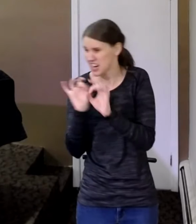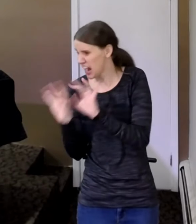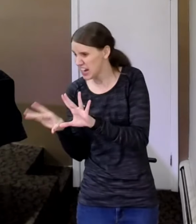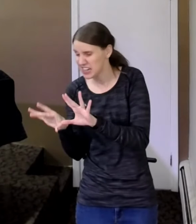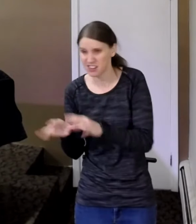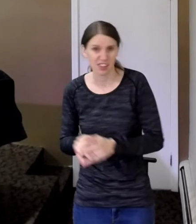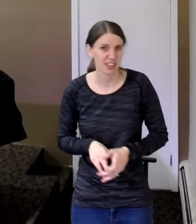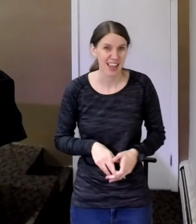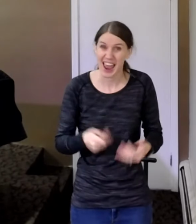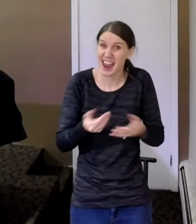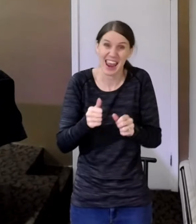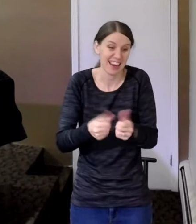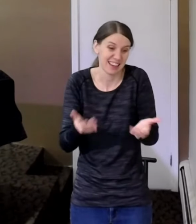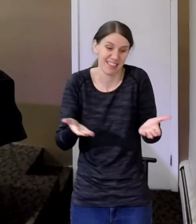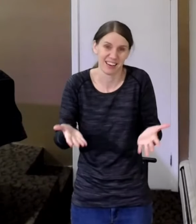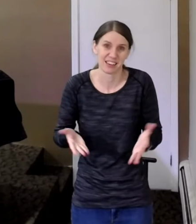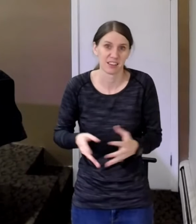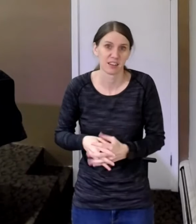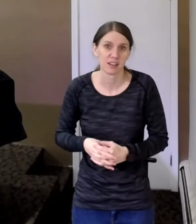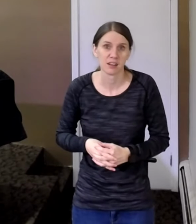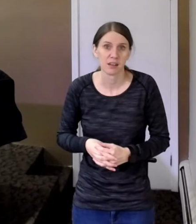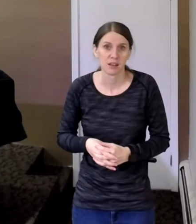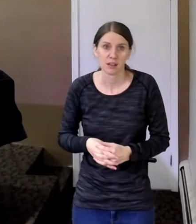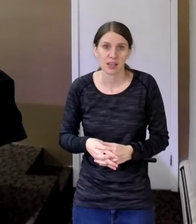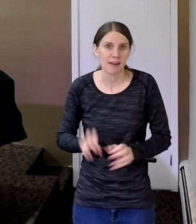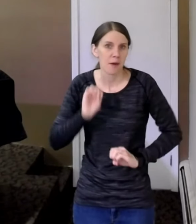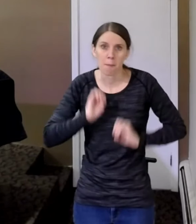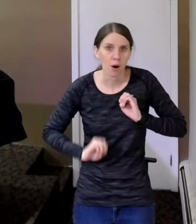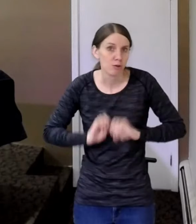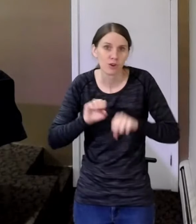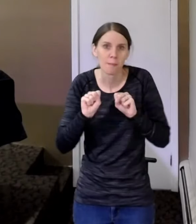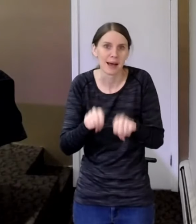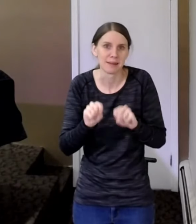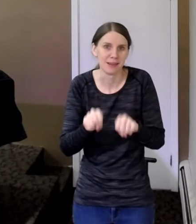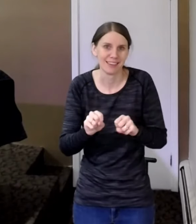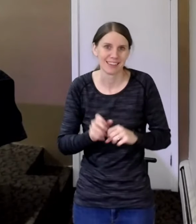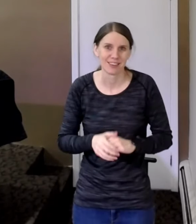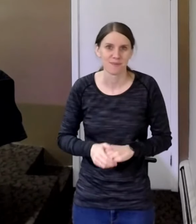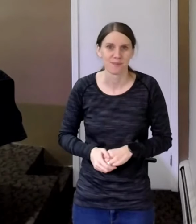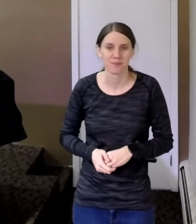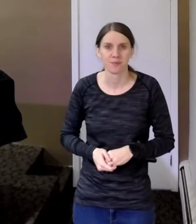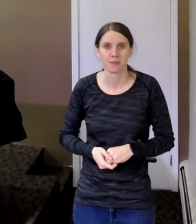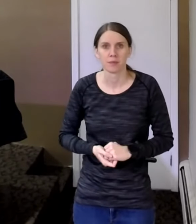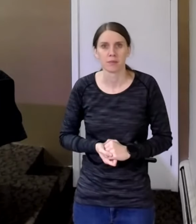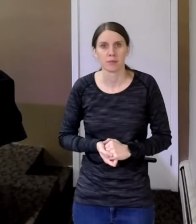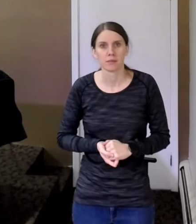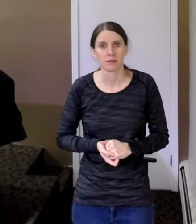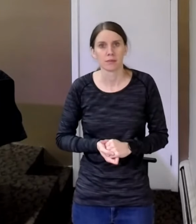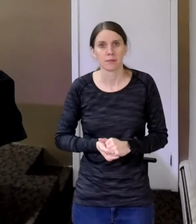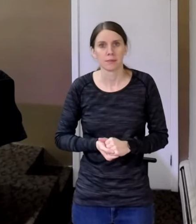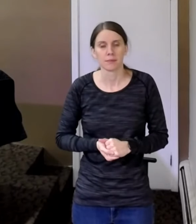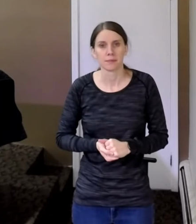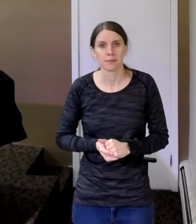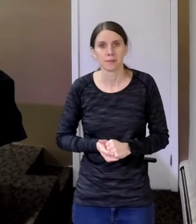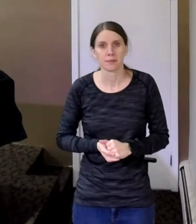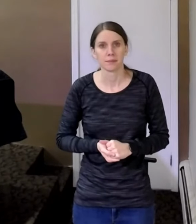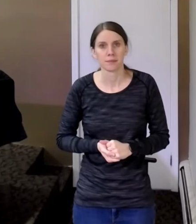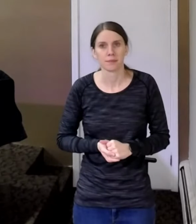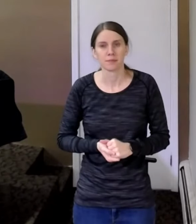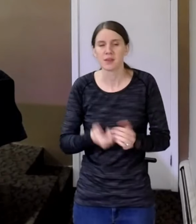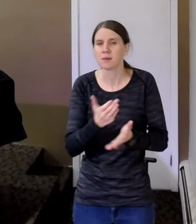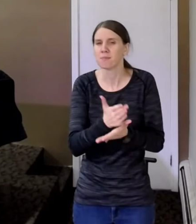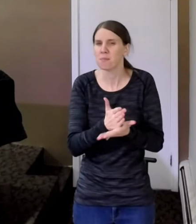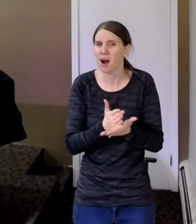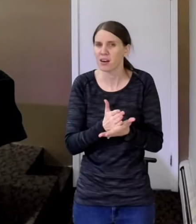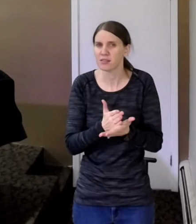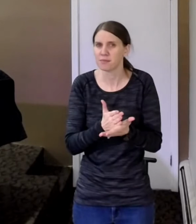could be anything in the realm of emotional possibilities, all right? Now, part of this,